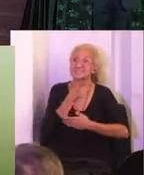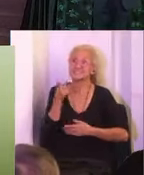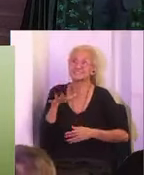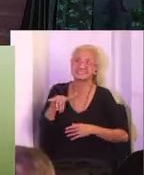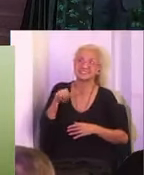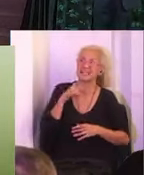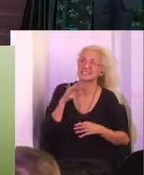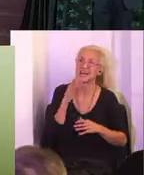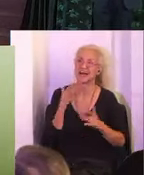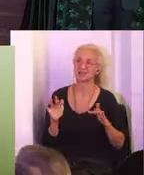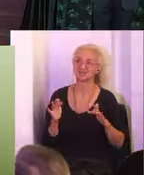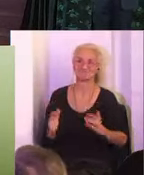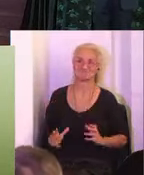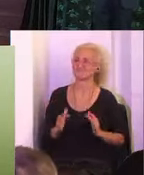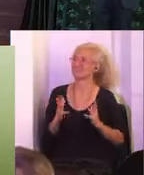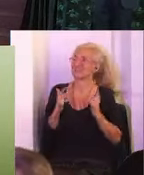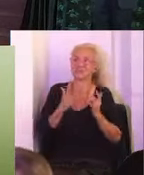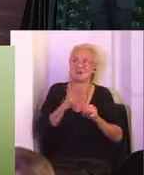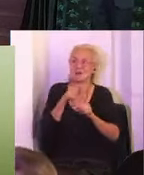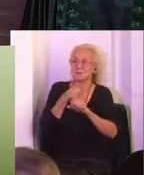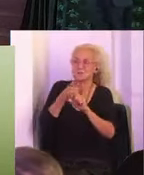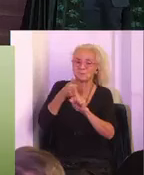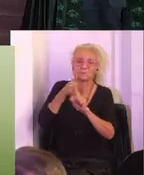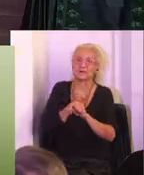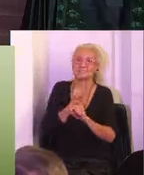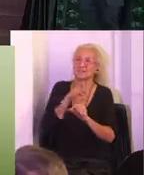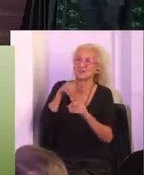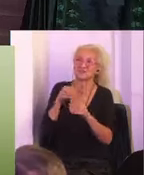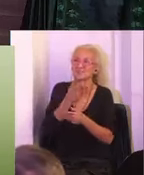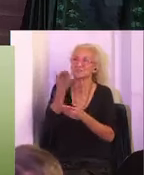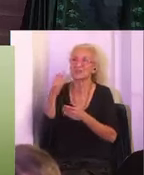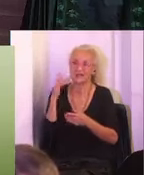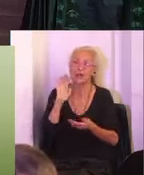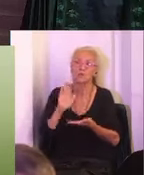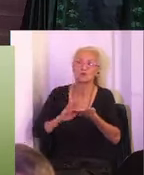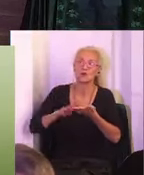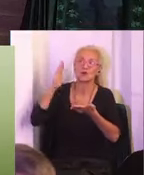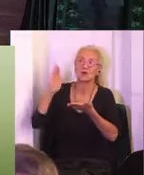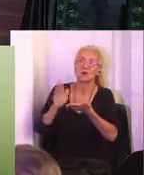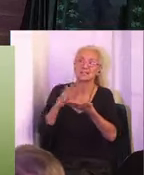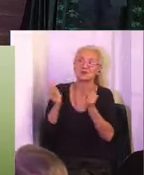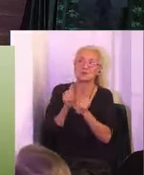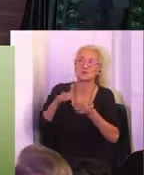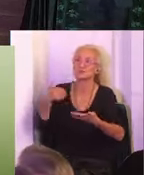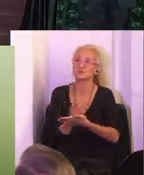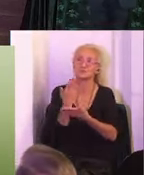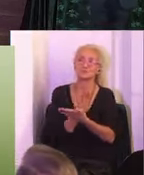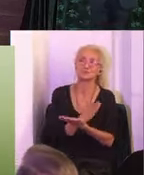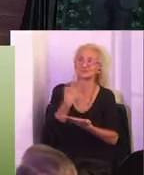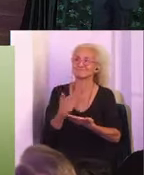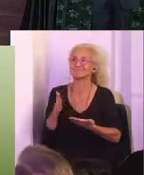I delight myself in you. And I will praise you with a new song.